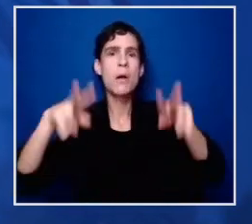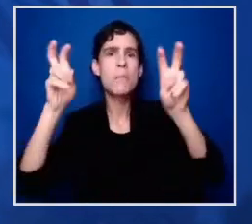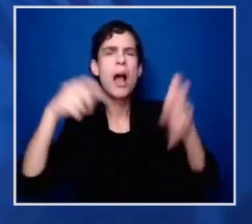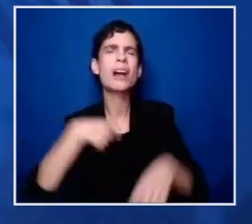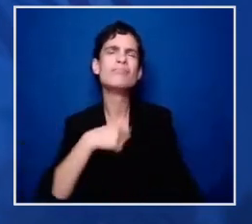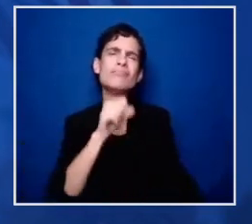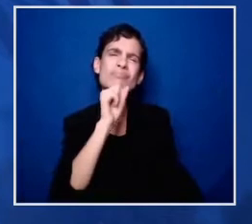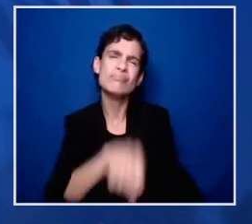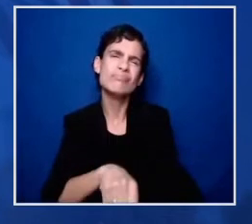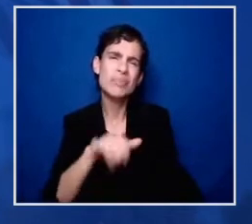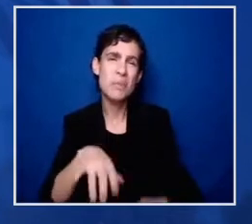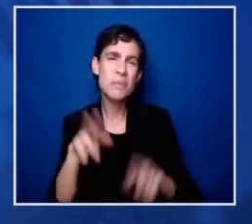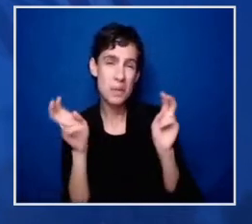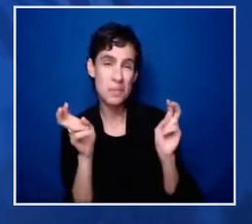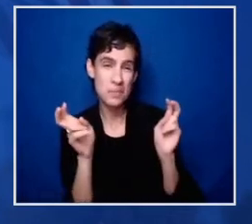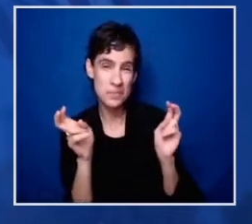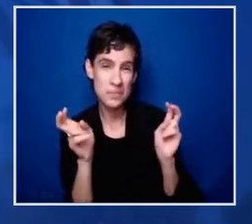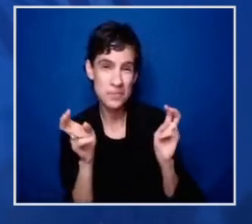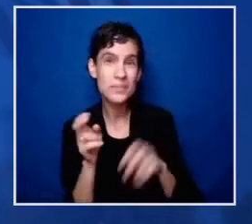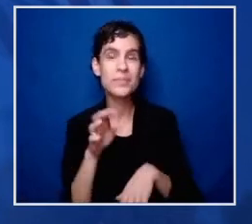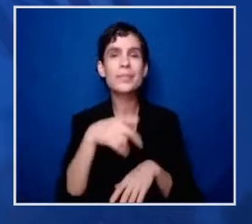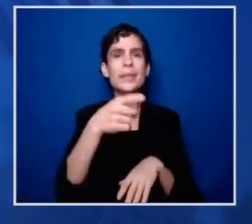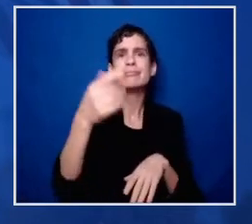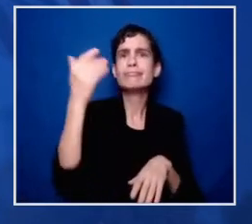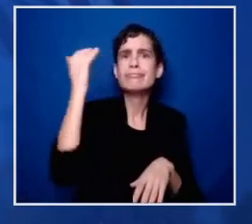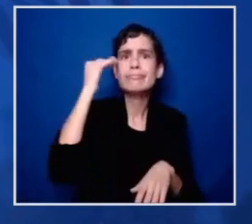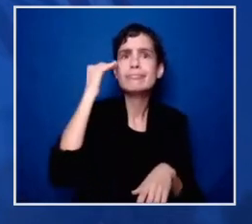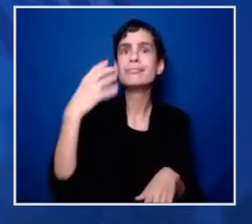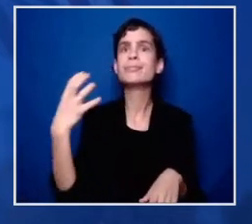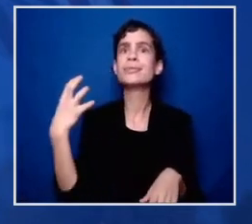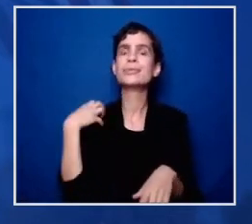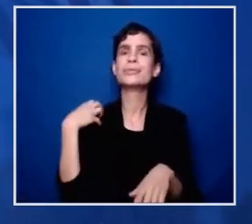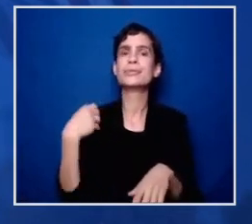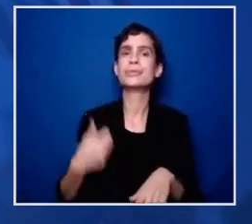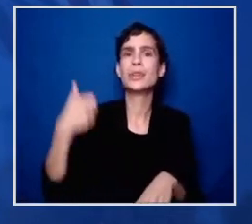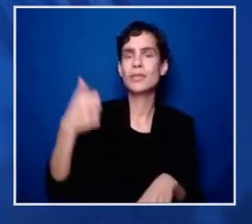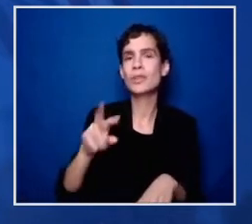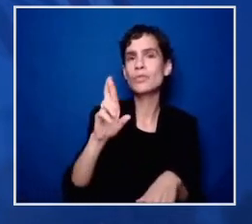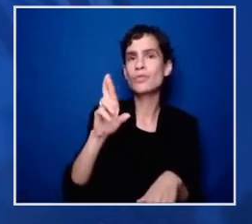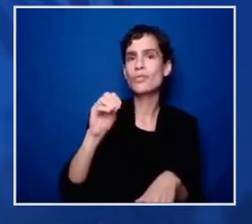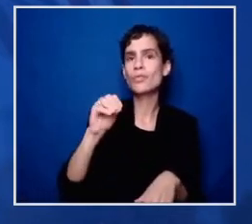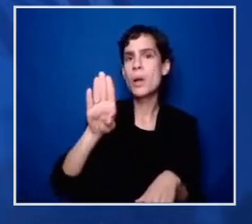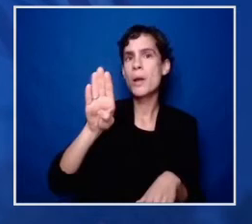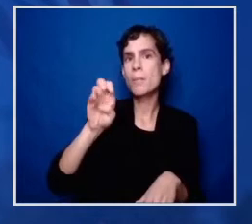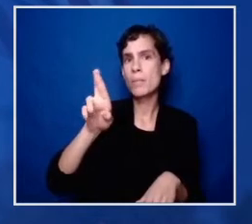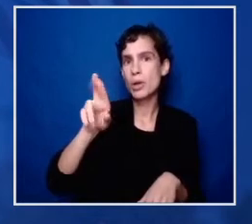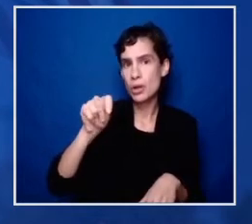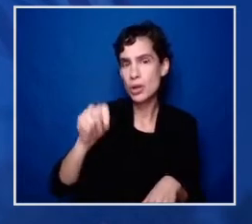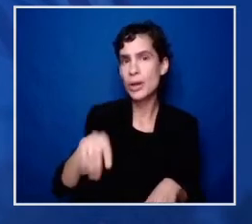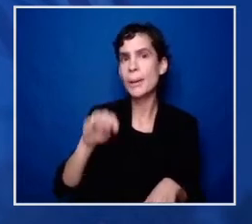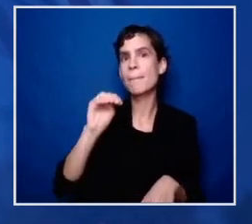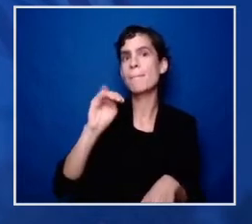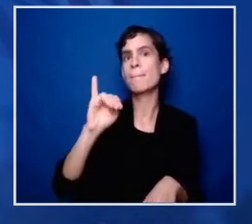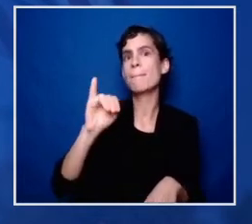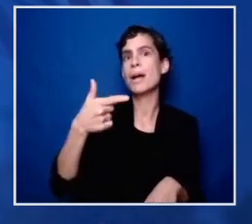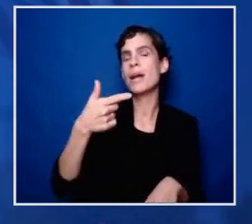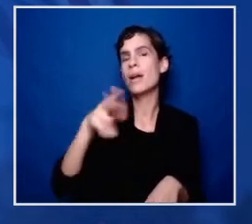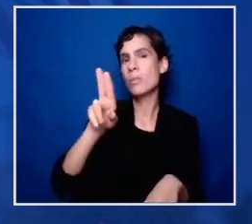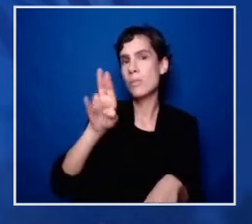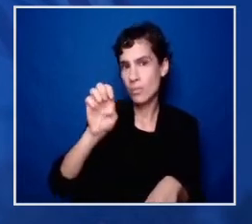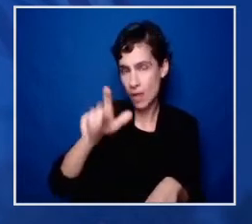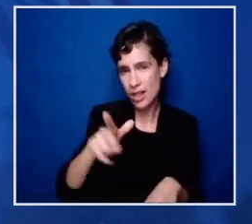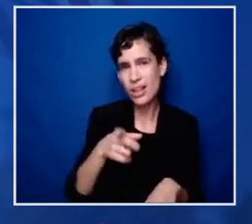Miguel's family works to grow and nurture their community. Yes. And as a fellow parent, the